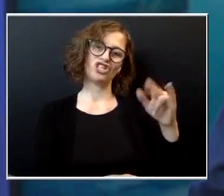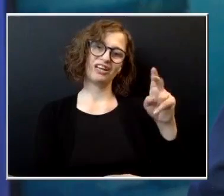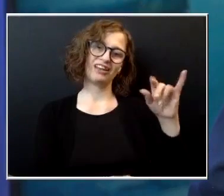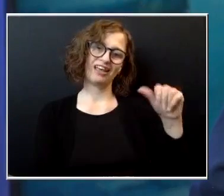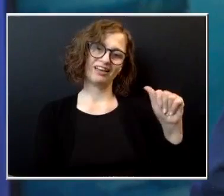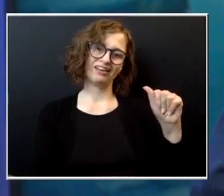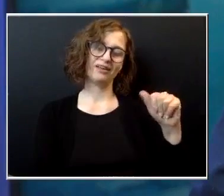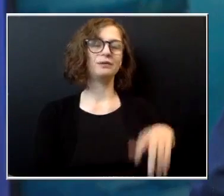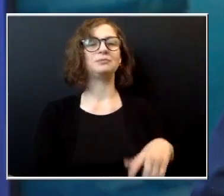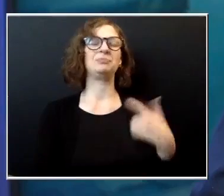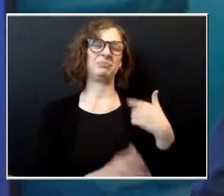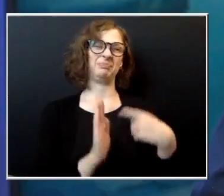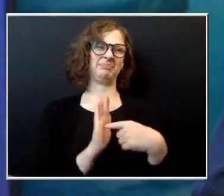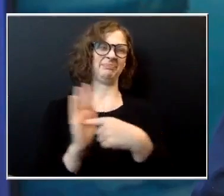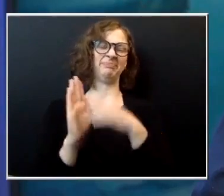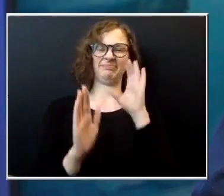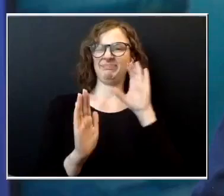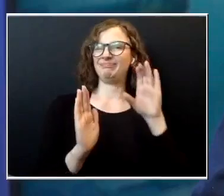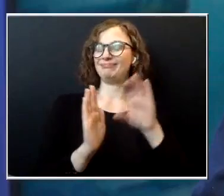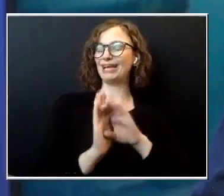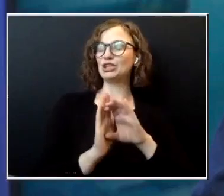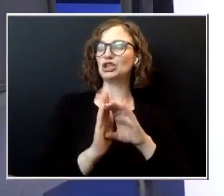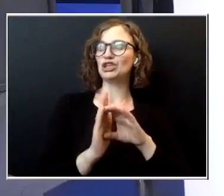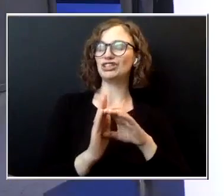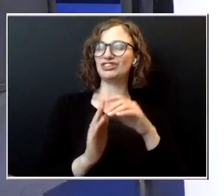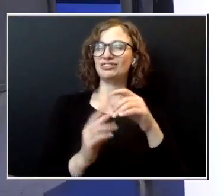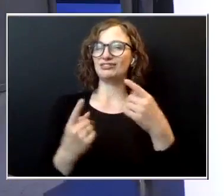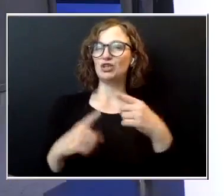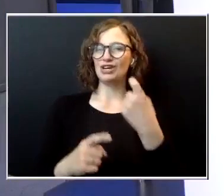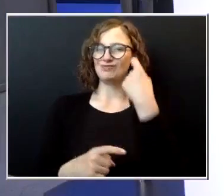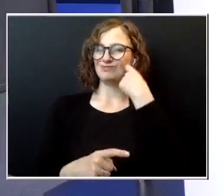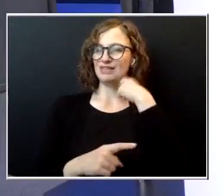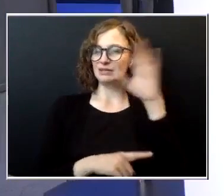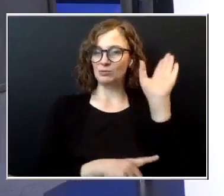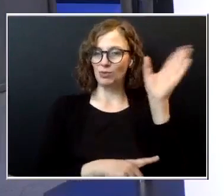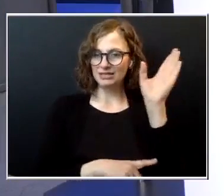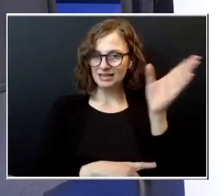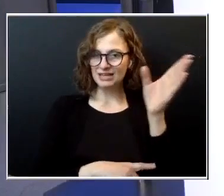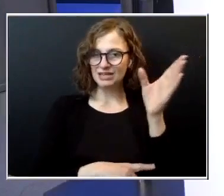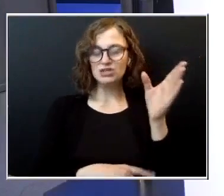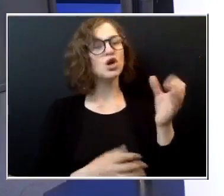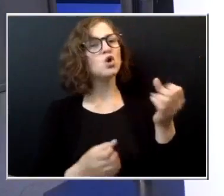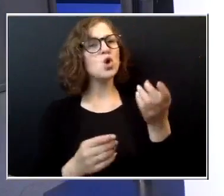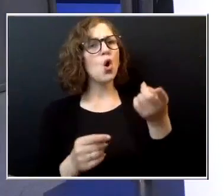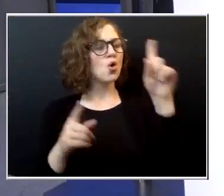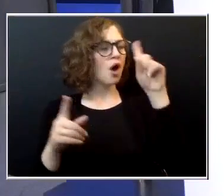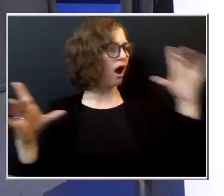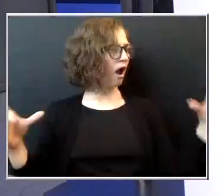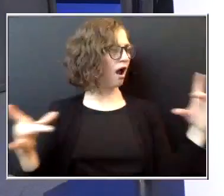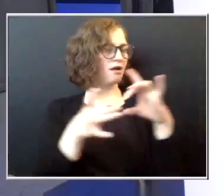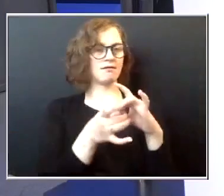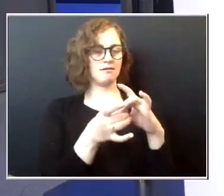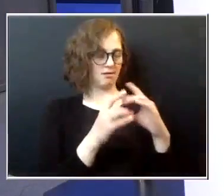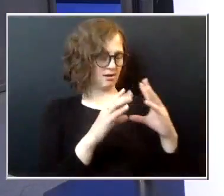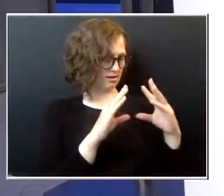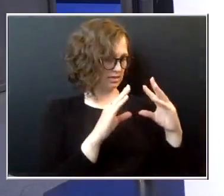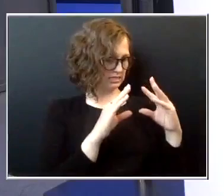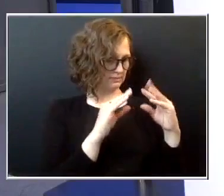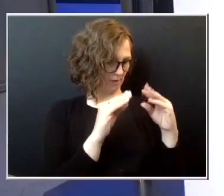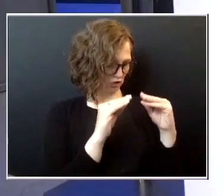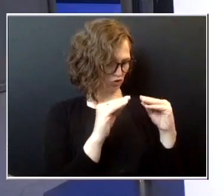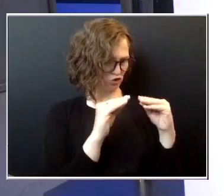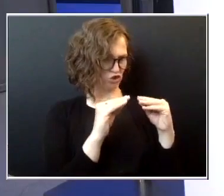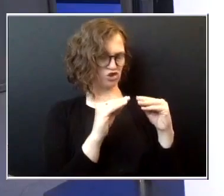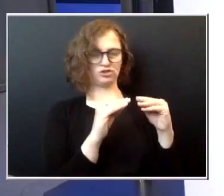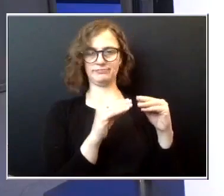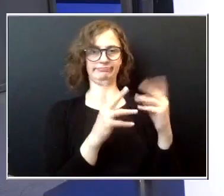So she wanted me to tell a story. So you're connecting something as simple as a sponge in an OR. Yes. It's like all in a day. Again, you